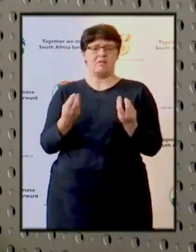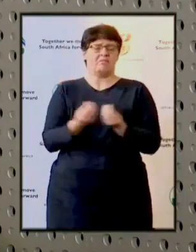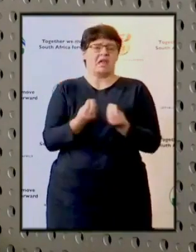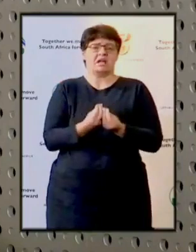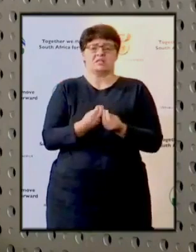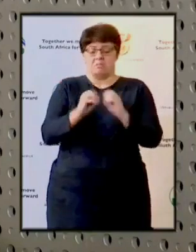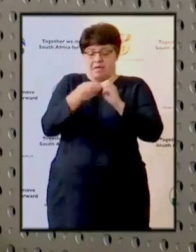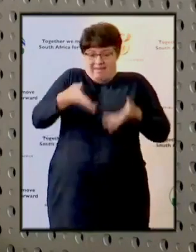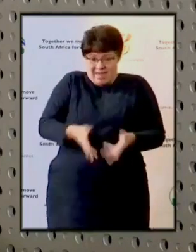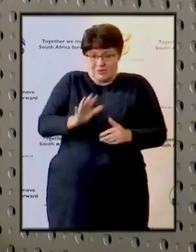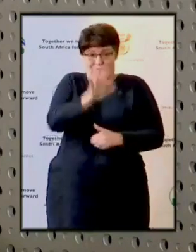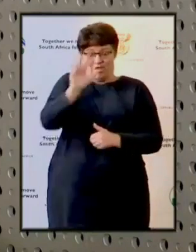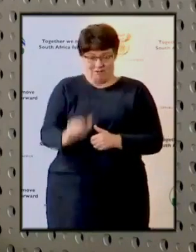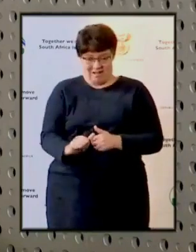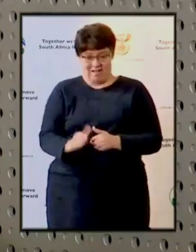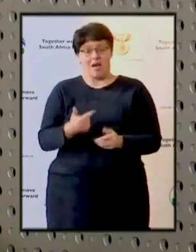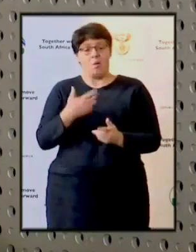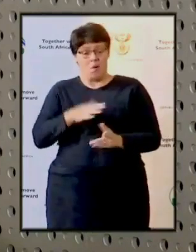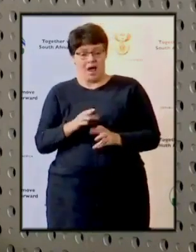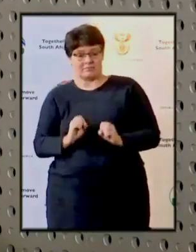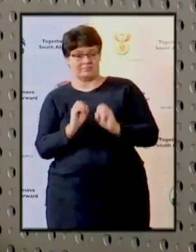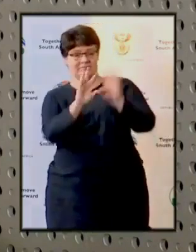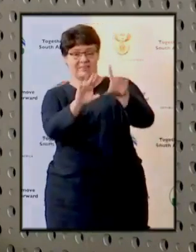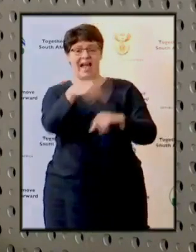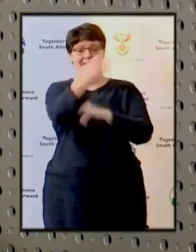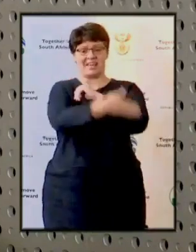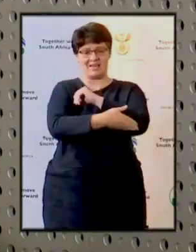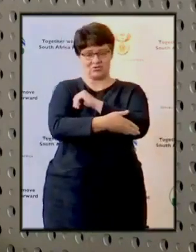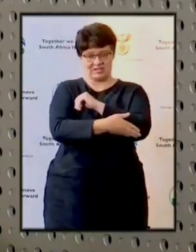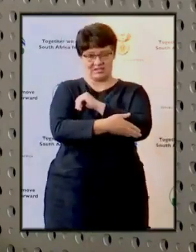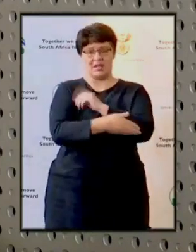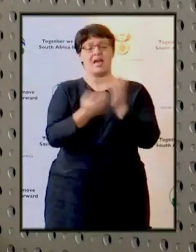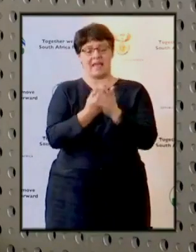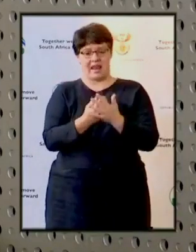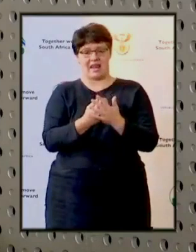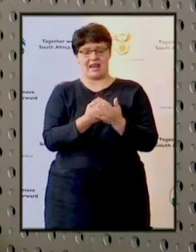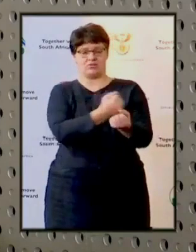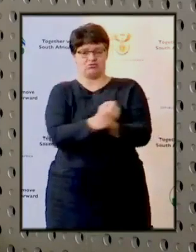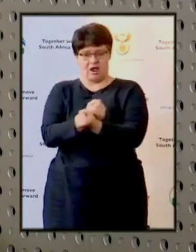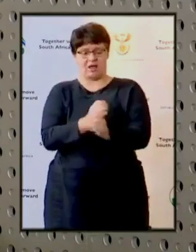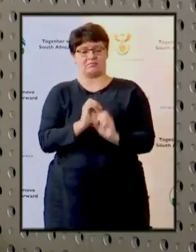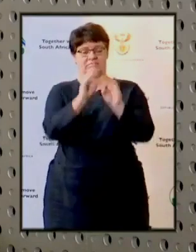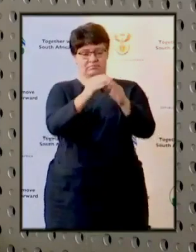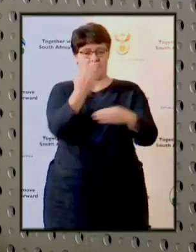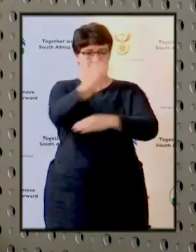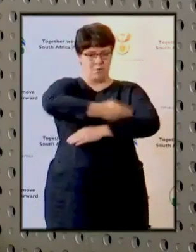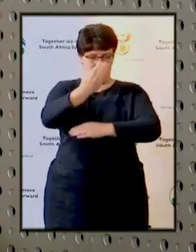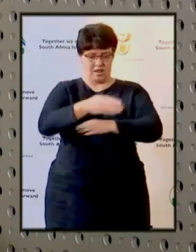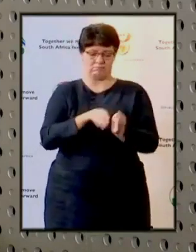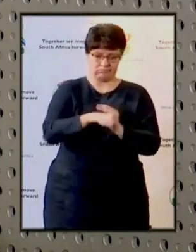allowed and for export, they can be transported to the ports for